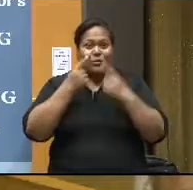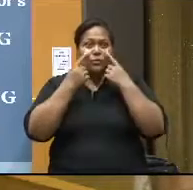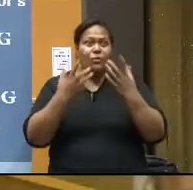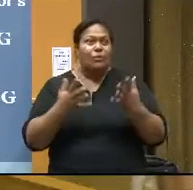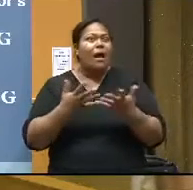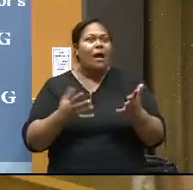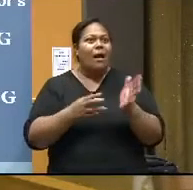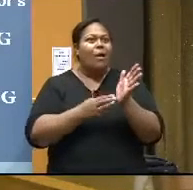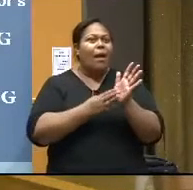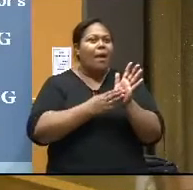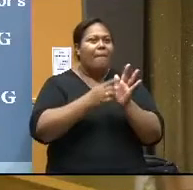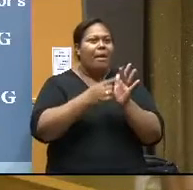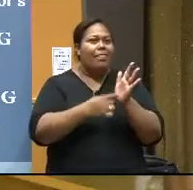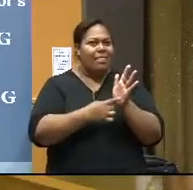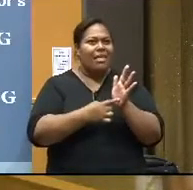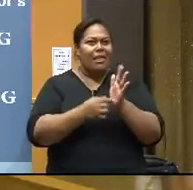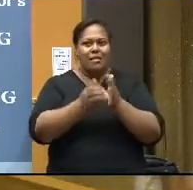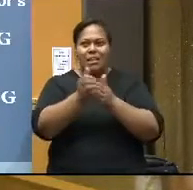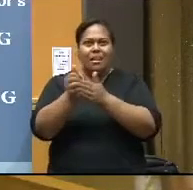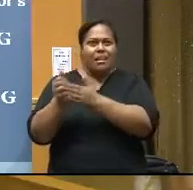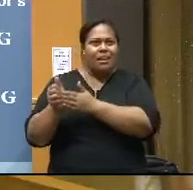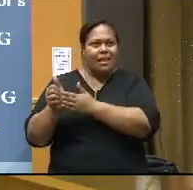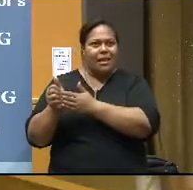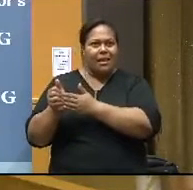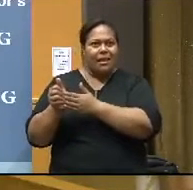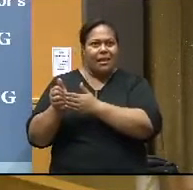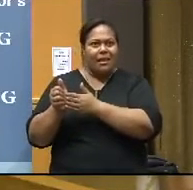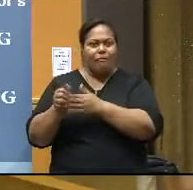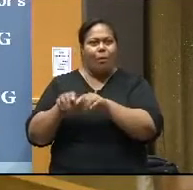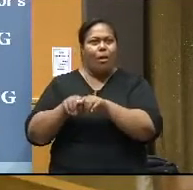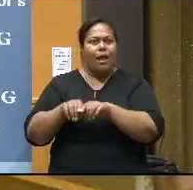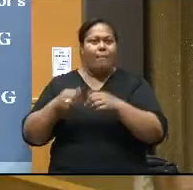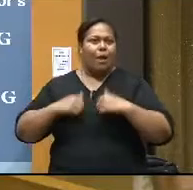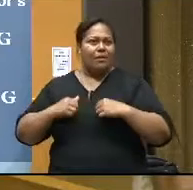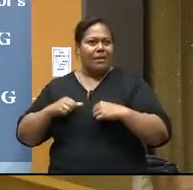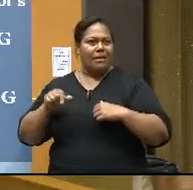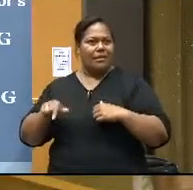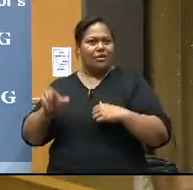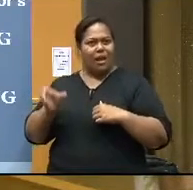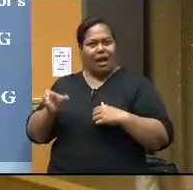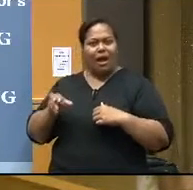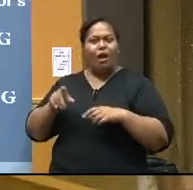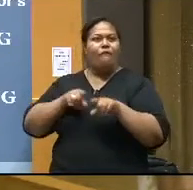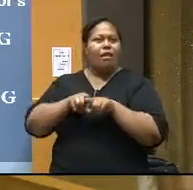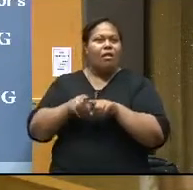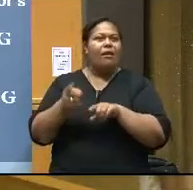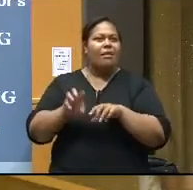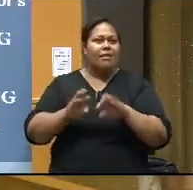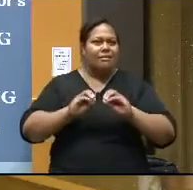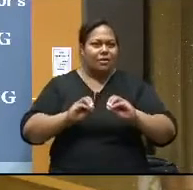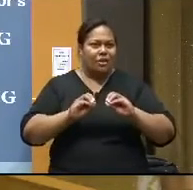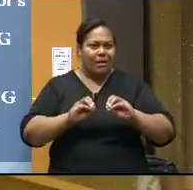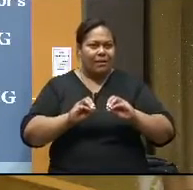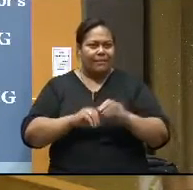how MIT, as a leading disruptor of learning and teaching, as a leading practitioner of technology-enabled